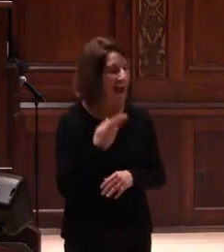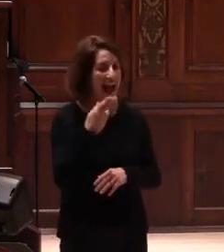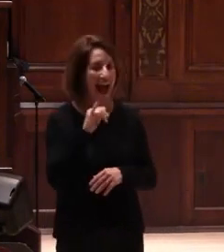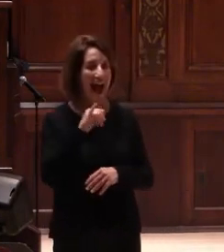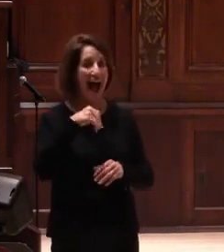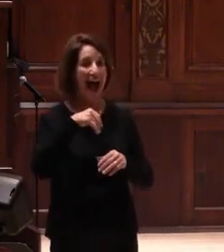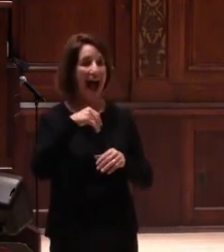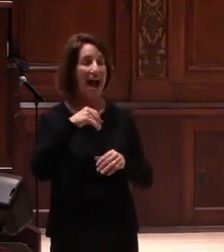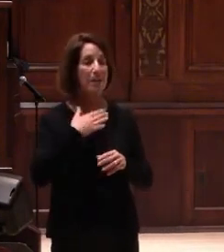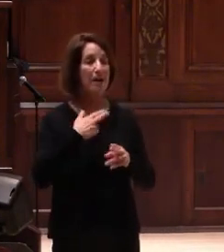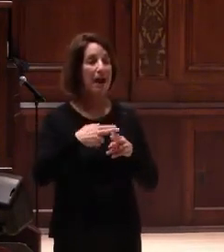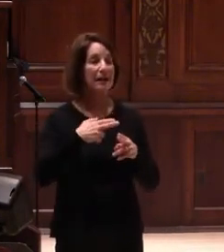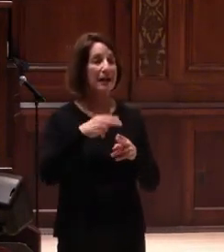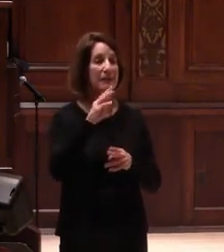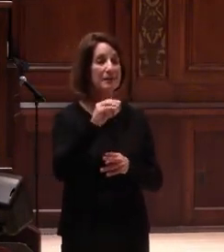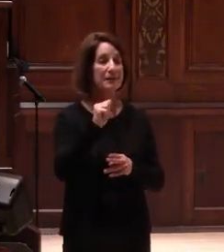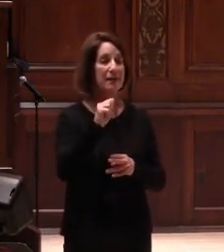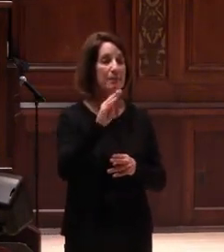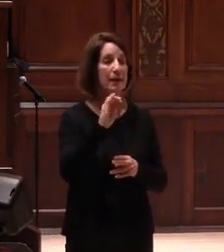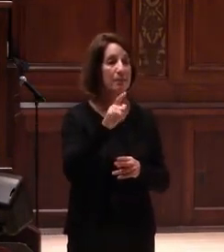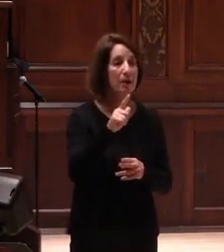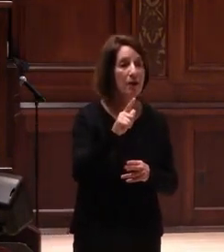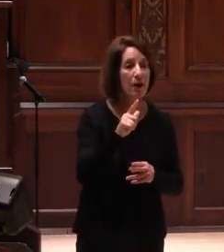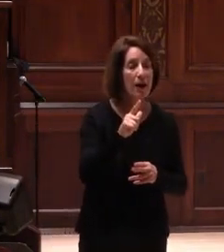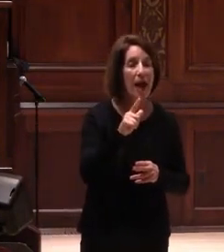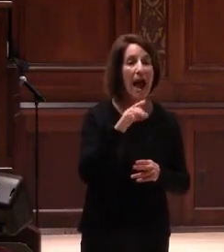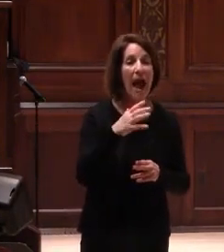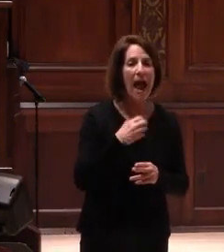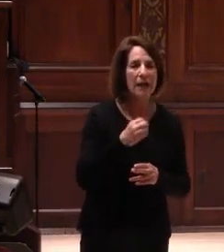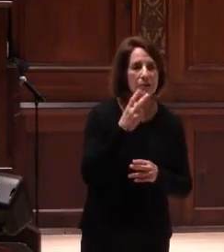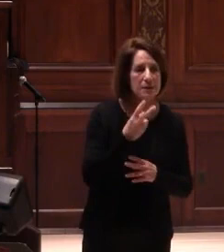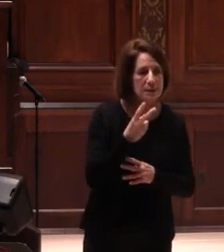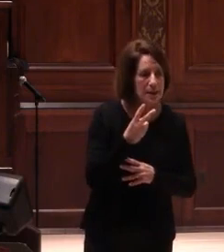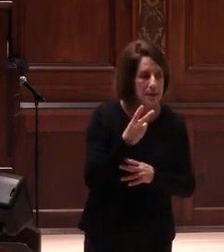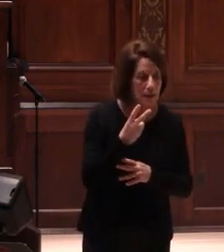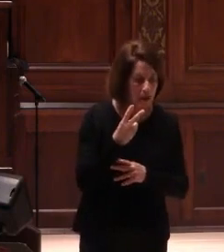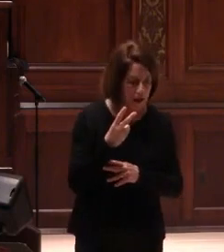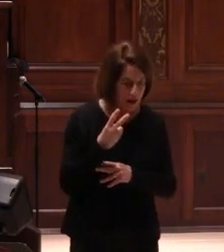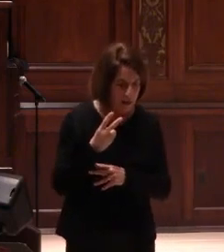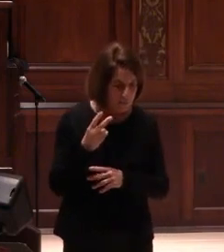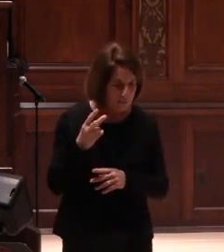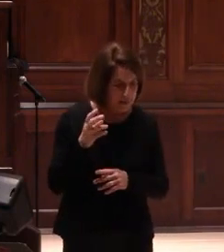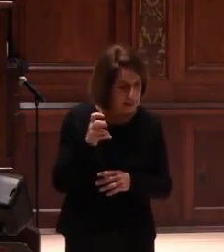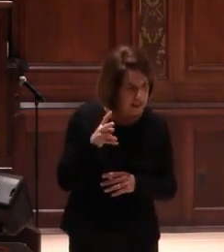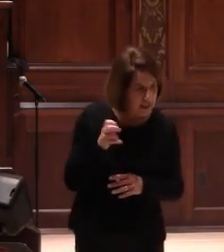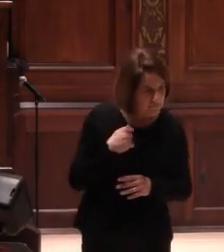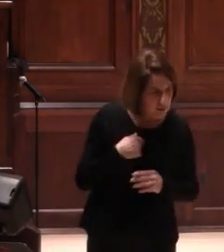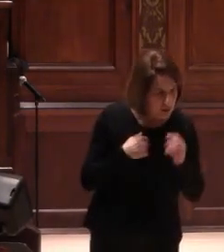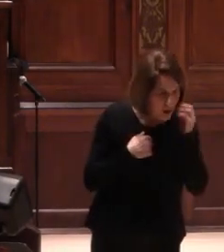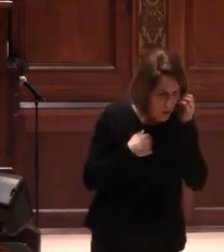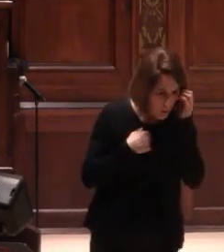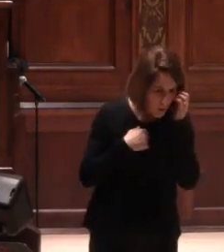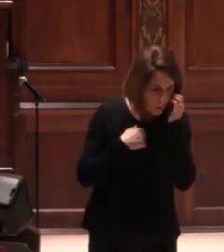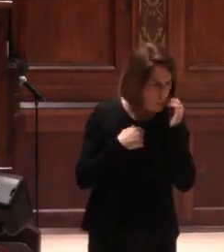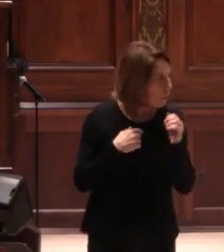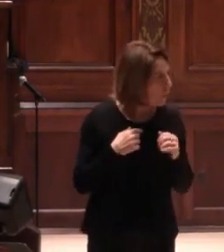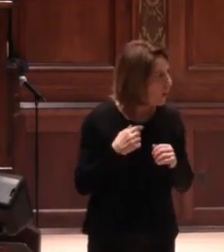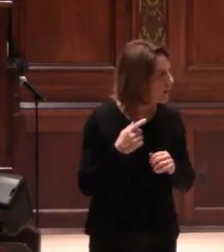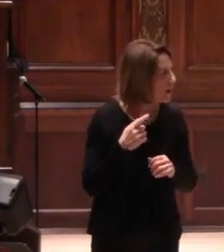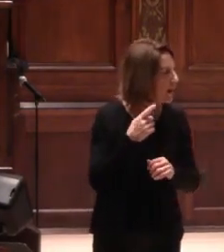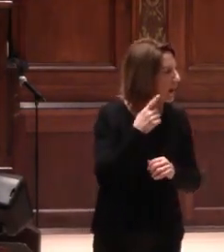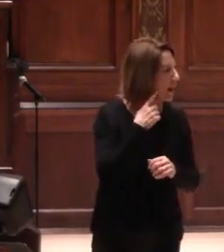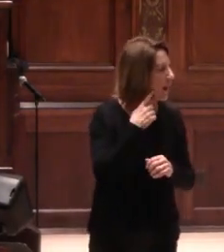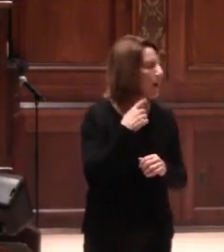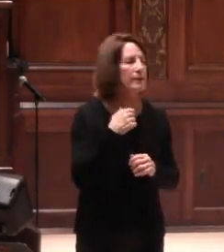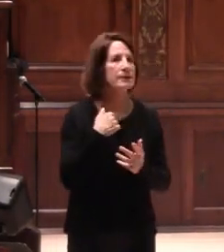is Mabel. I'm 5. See, everyone is with you, even God. Even when I'm scared, my sister will text me. Okay,